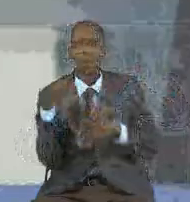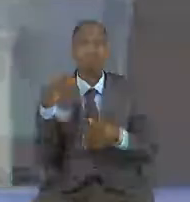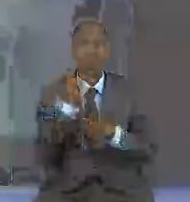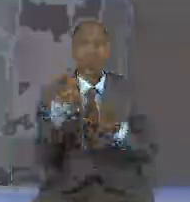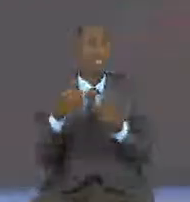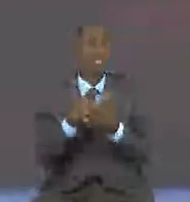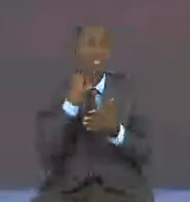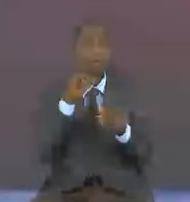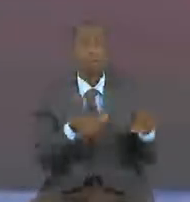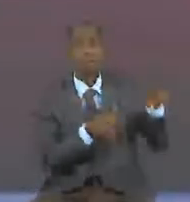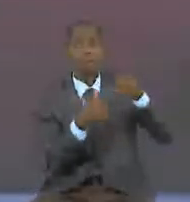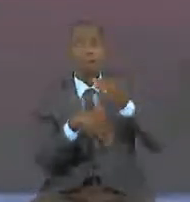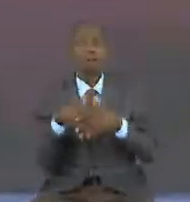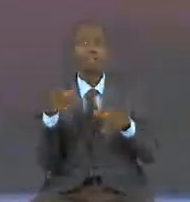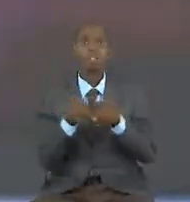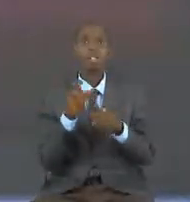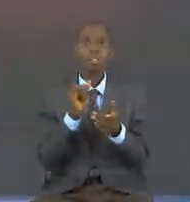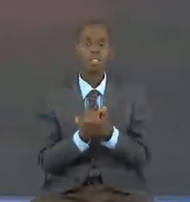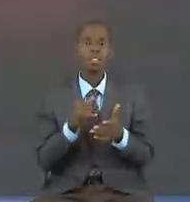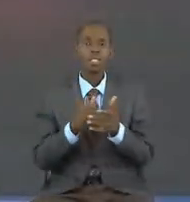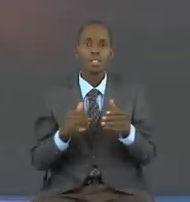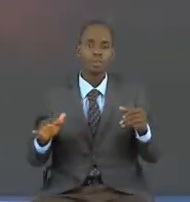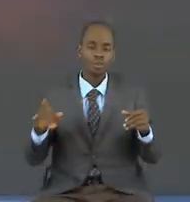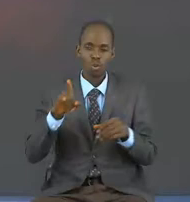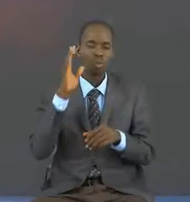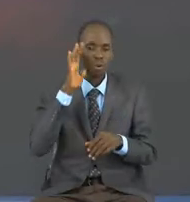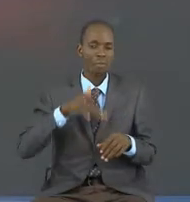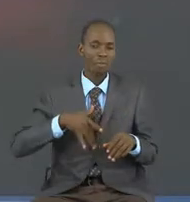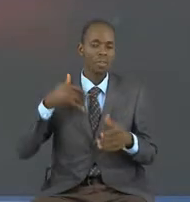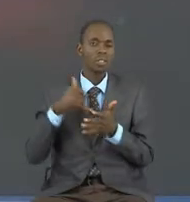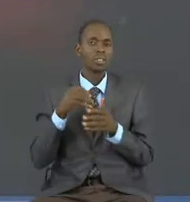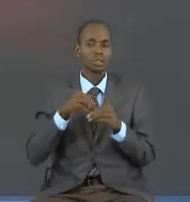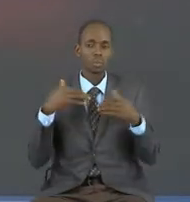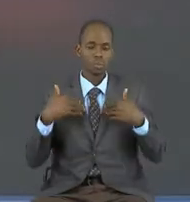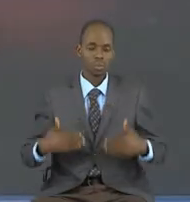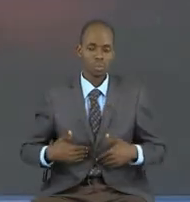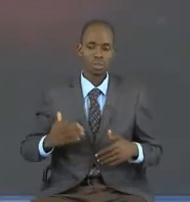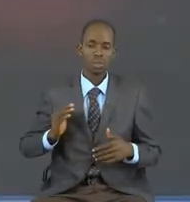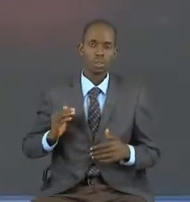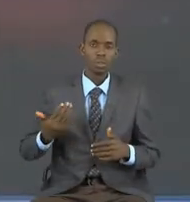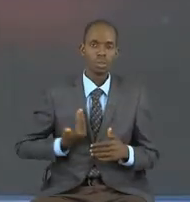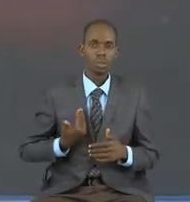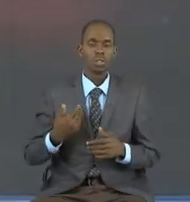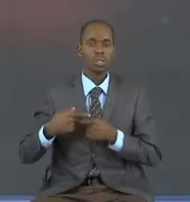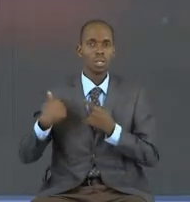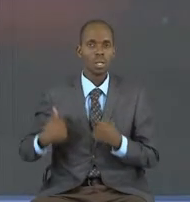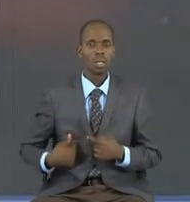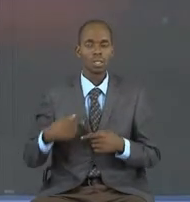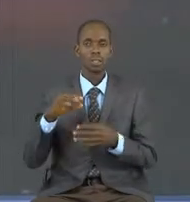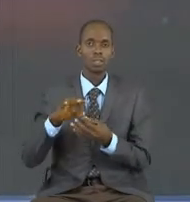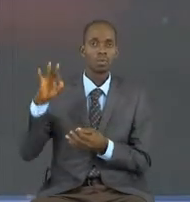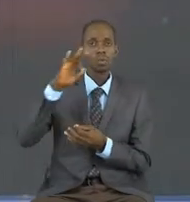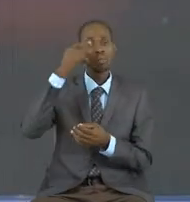that, you feel it in your body, you feel it in your heart, you feel it in your soul, you feel it in your spirit, because the